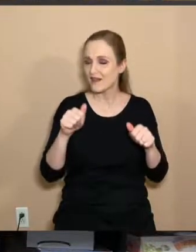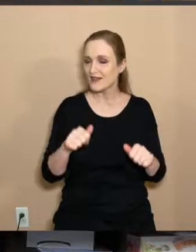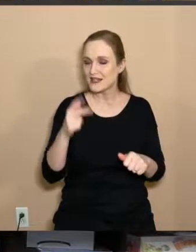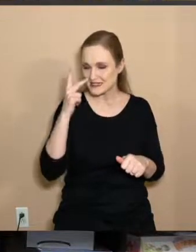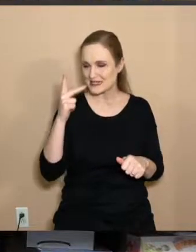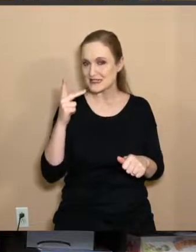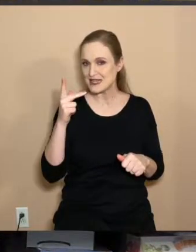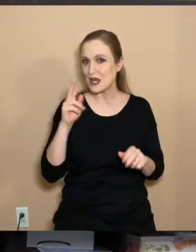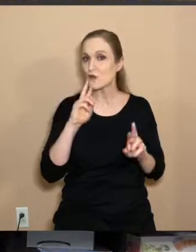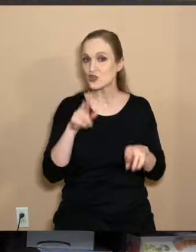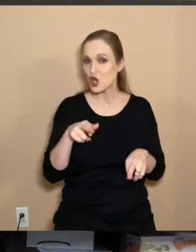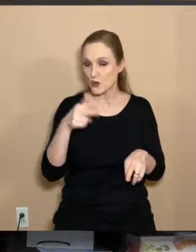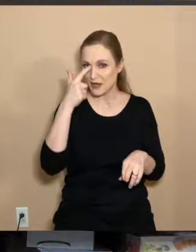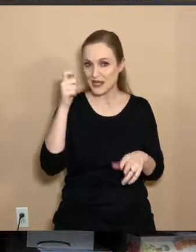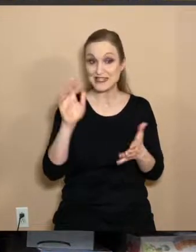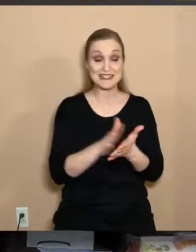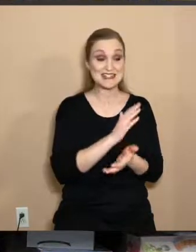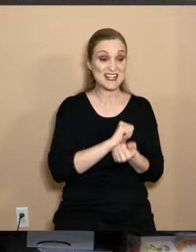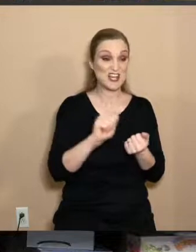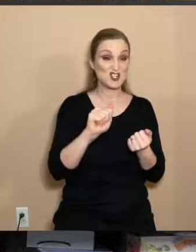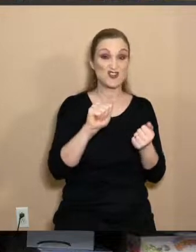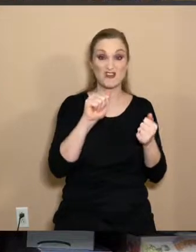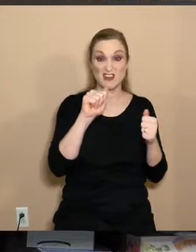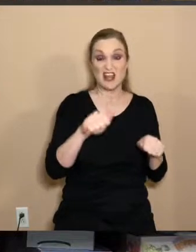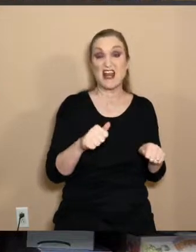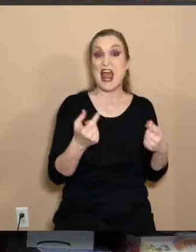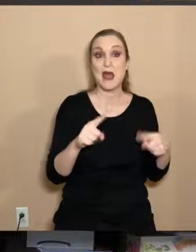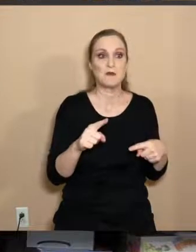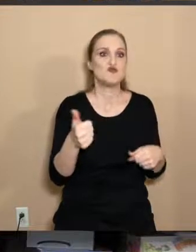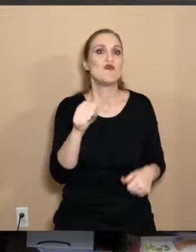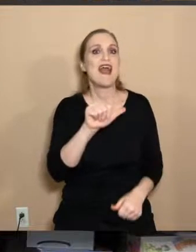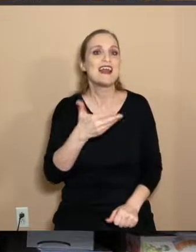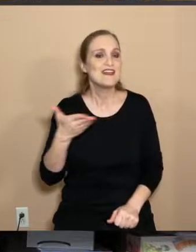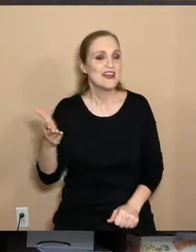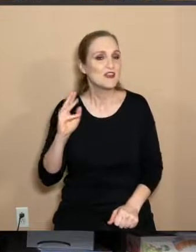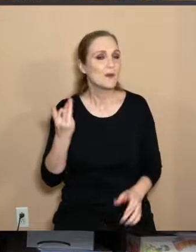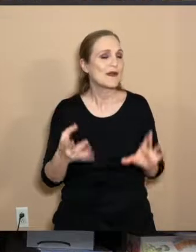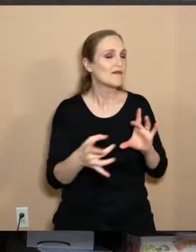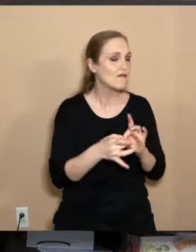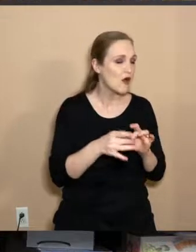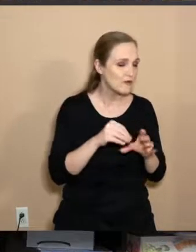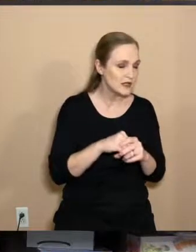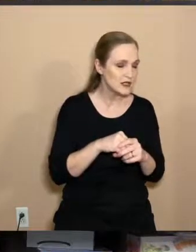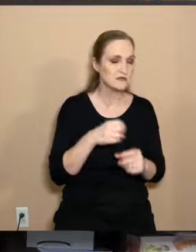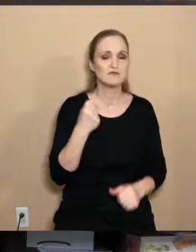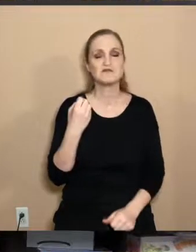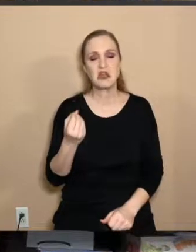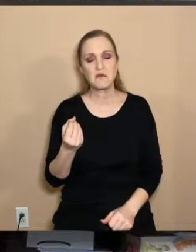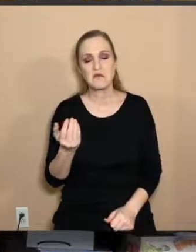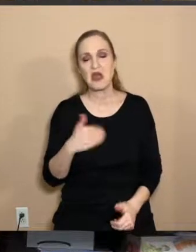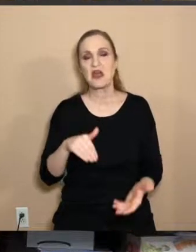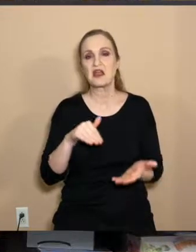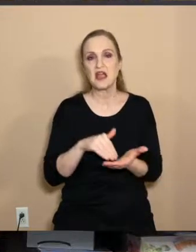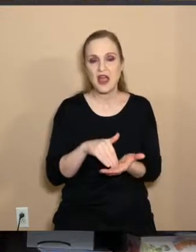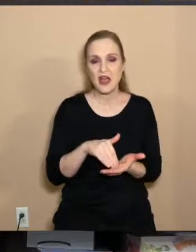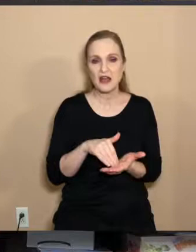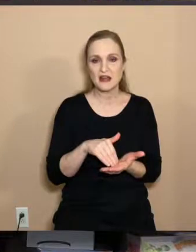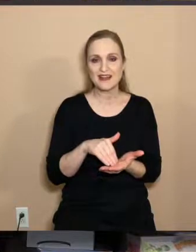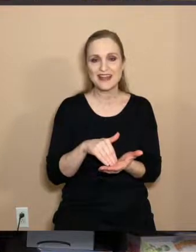return, because disaster can happen to any of the things that we're involved in. And so, again, this is